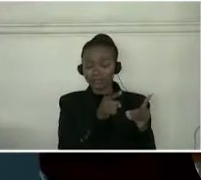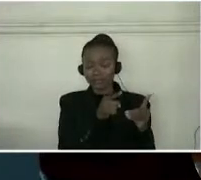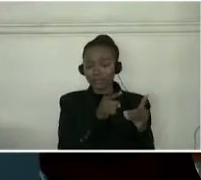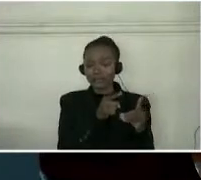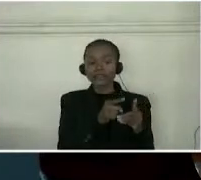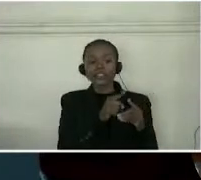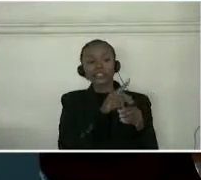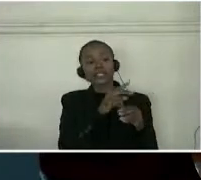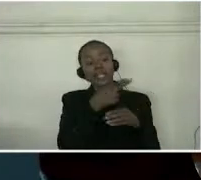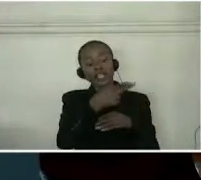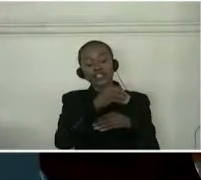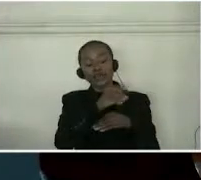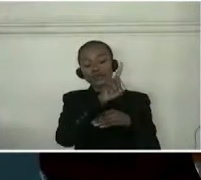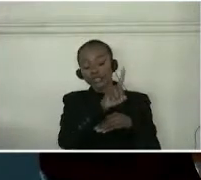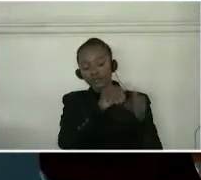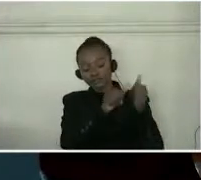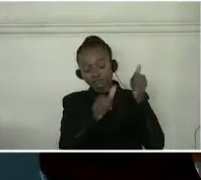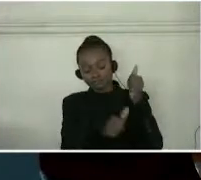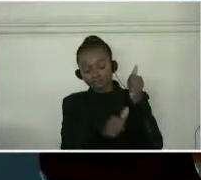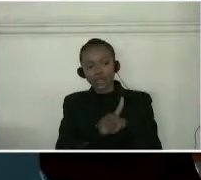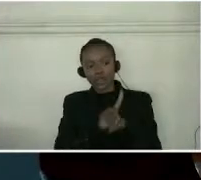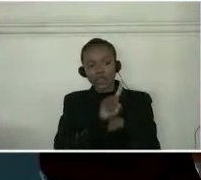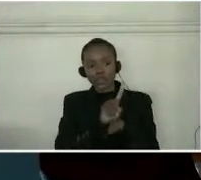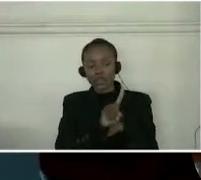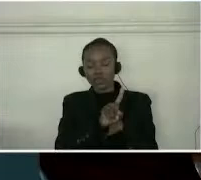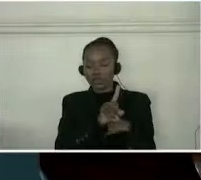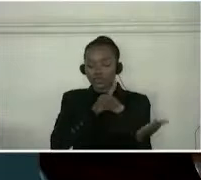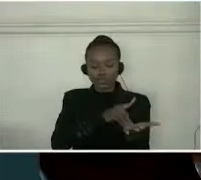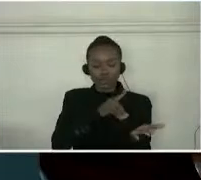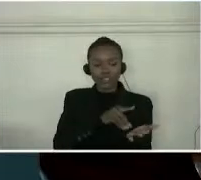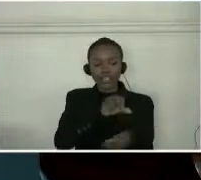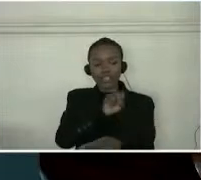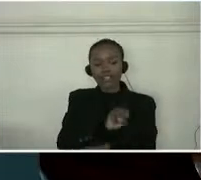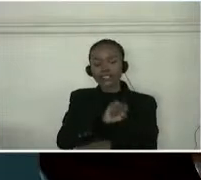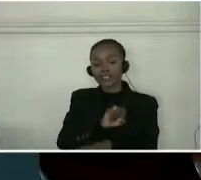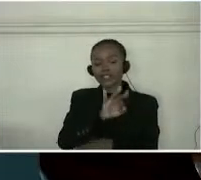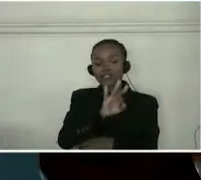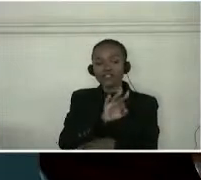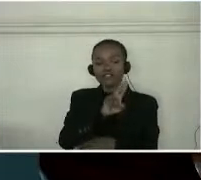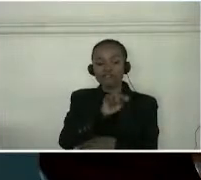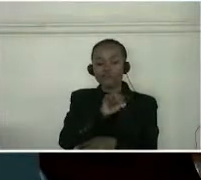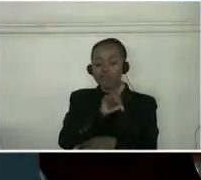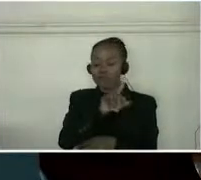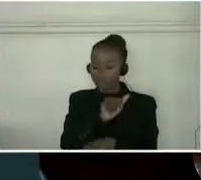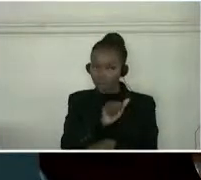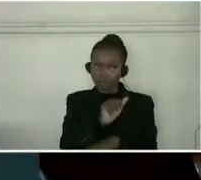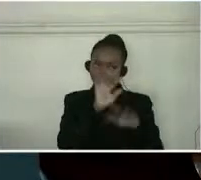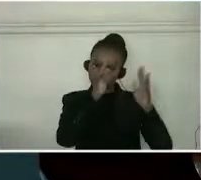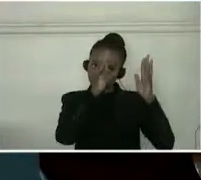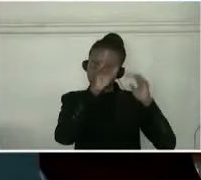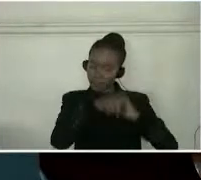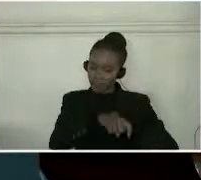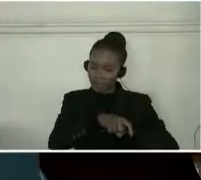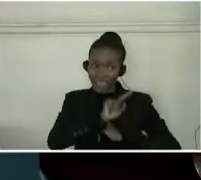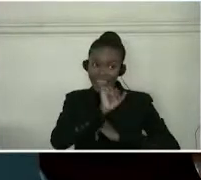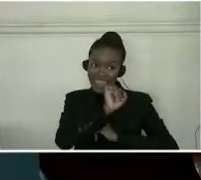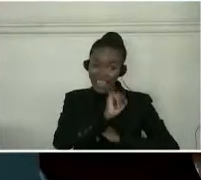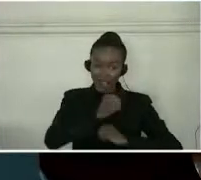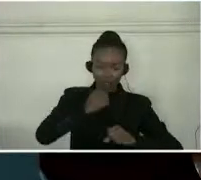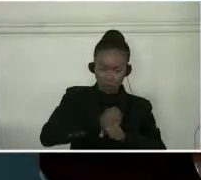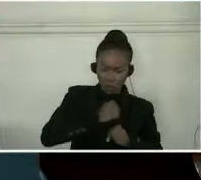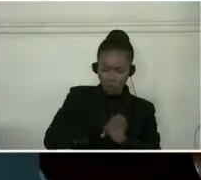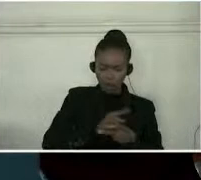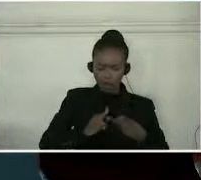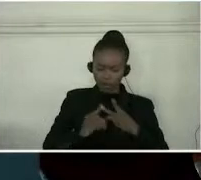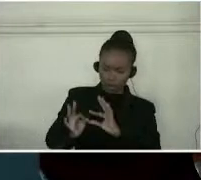dr safunda must be applauded her team and officials from sports and the creation for their commitments to running a